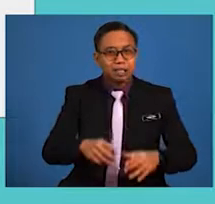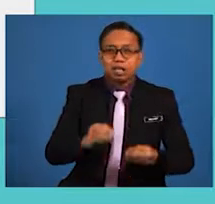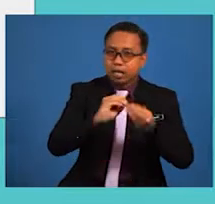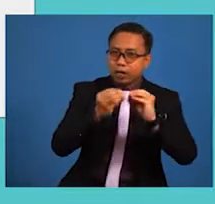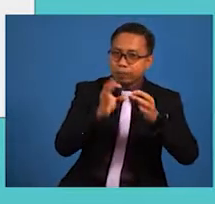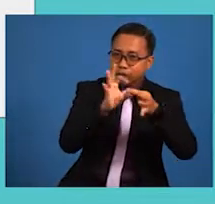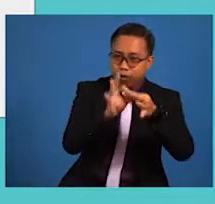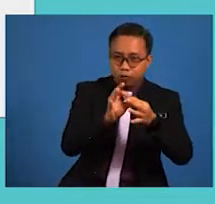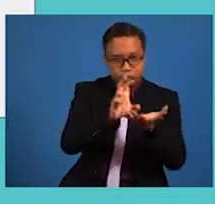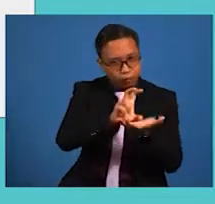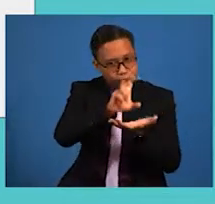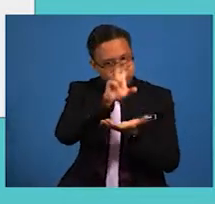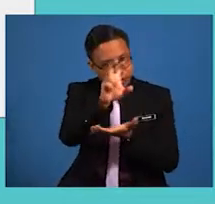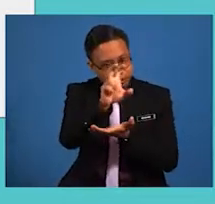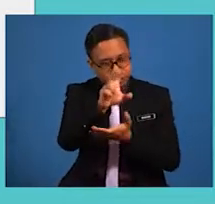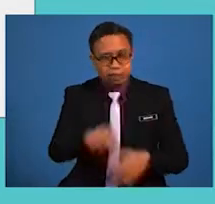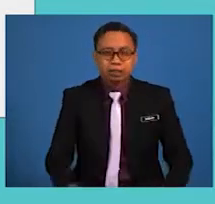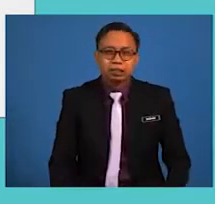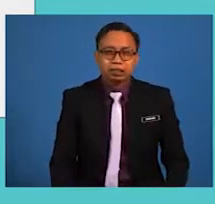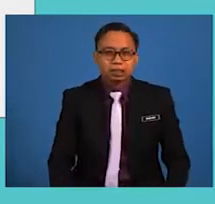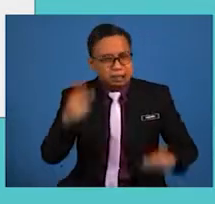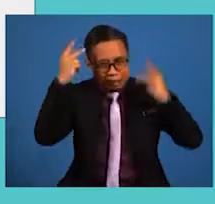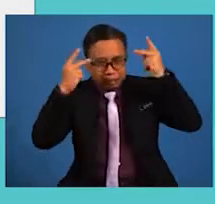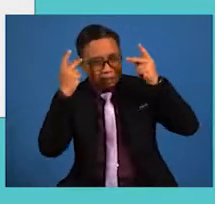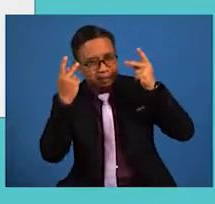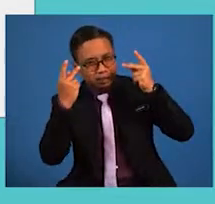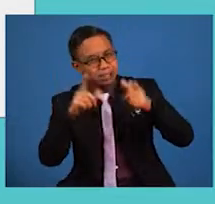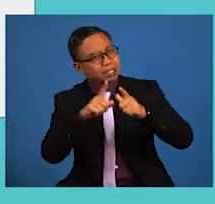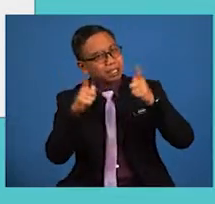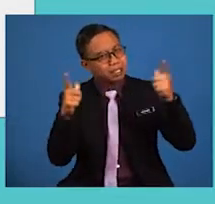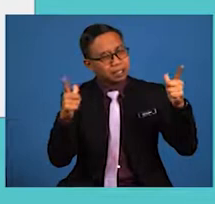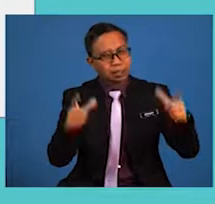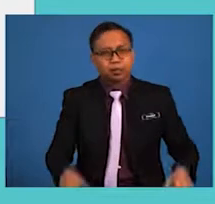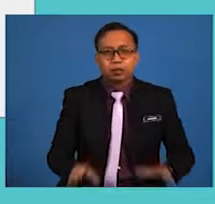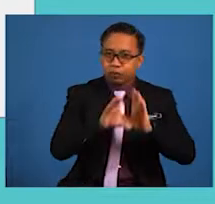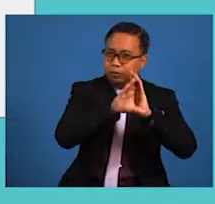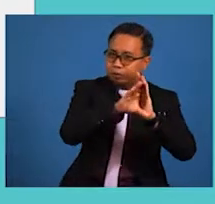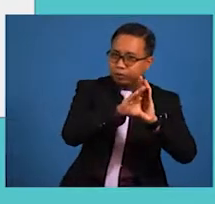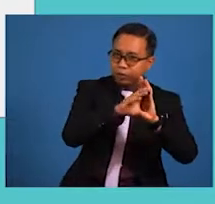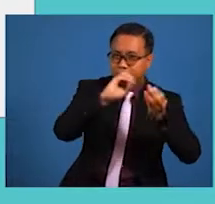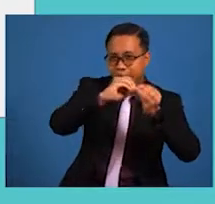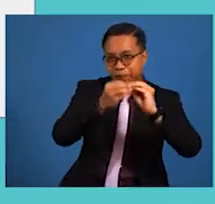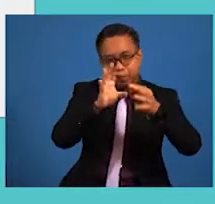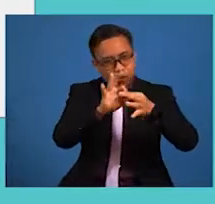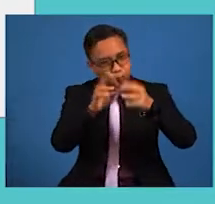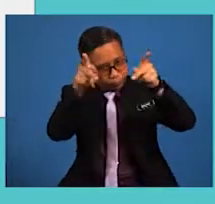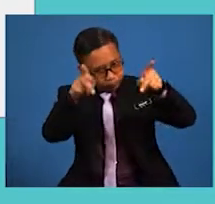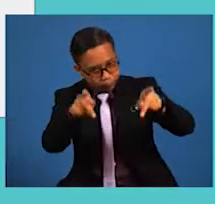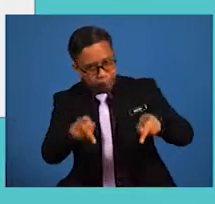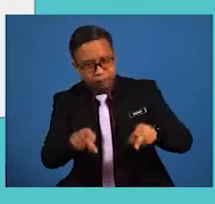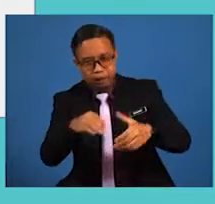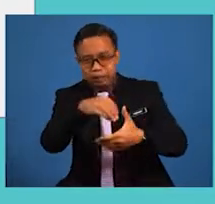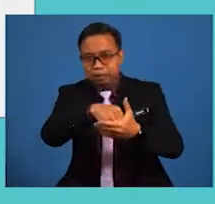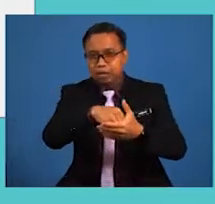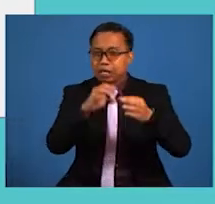investors. This is not to be confused with something else. For example, the number of people, the number